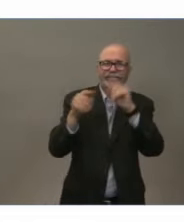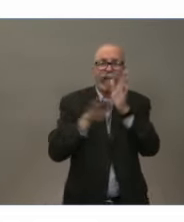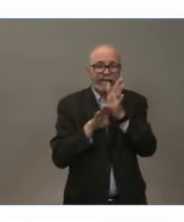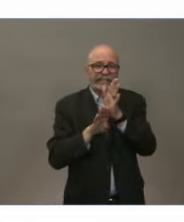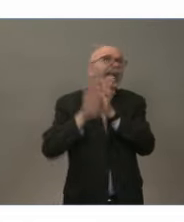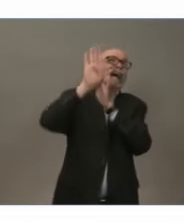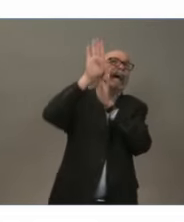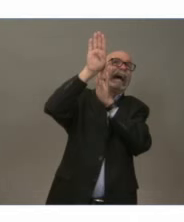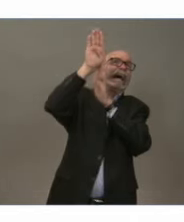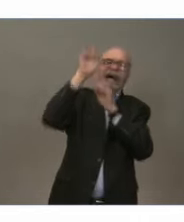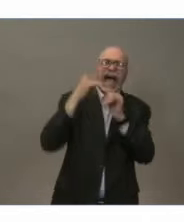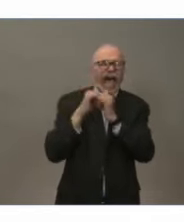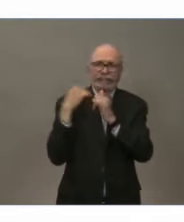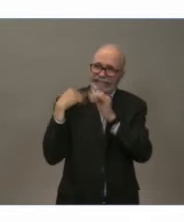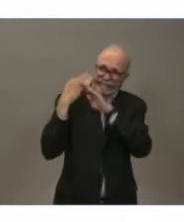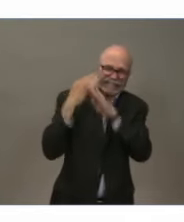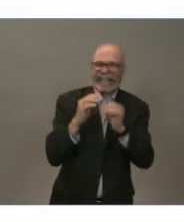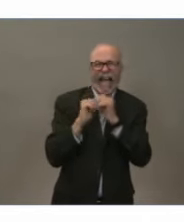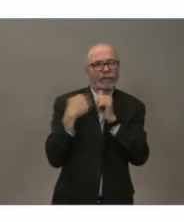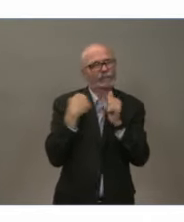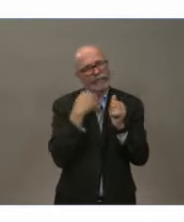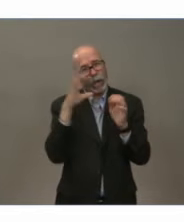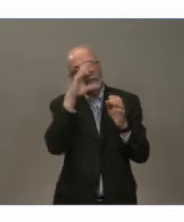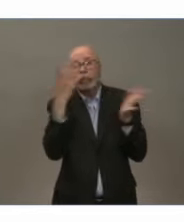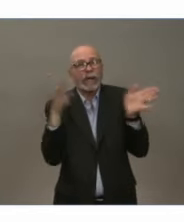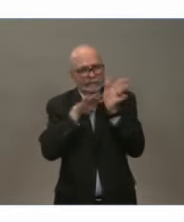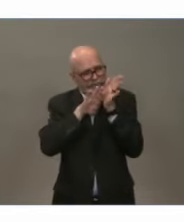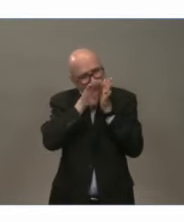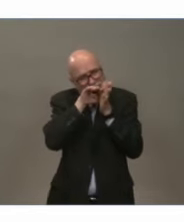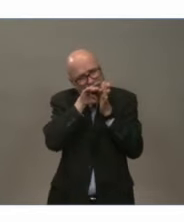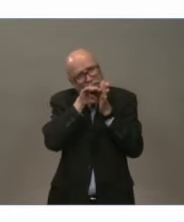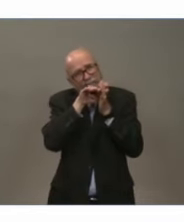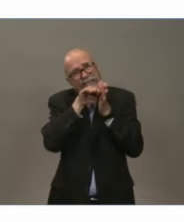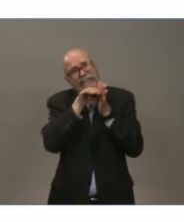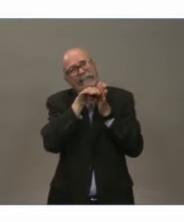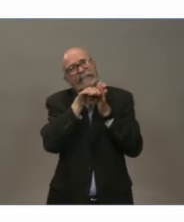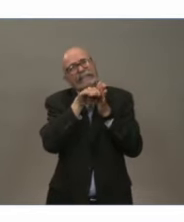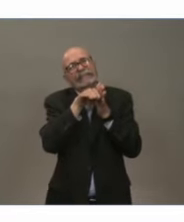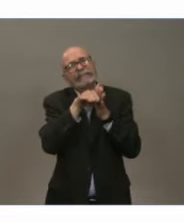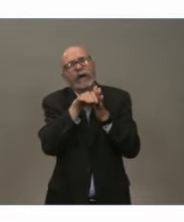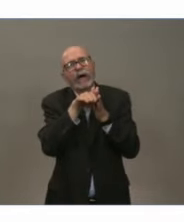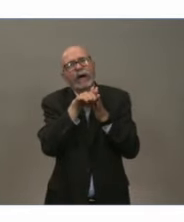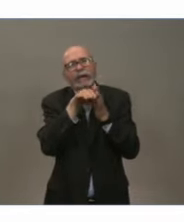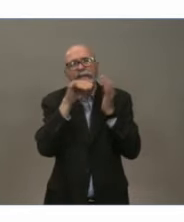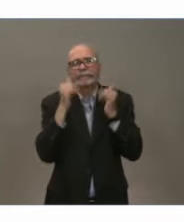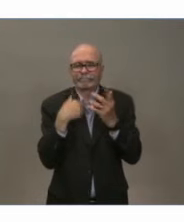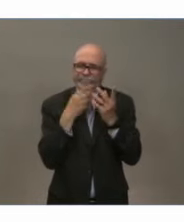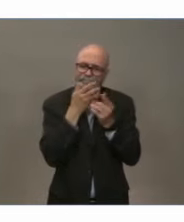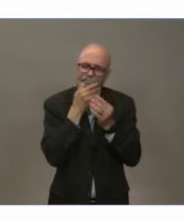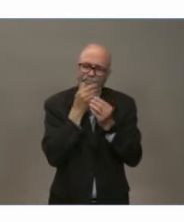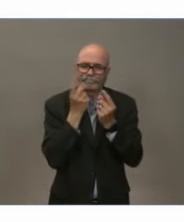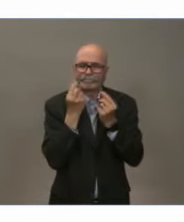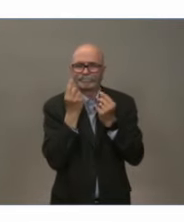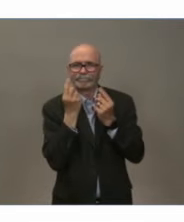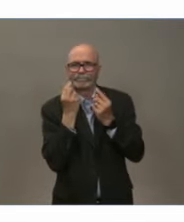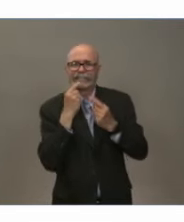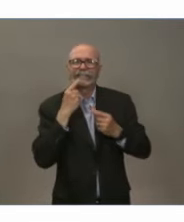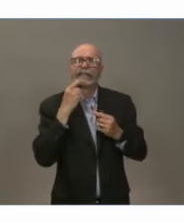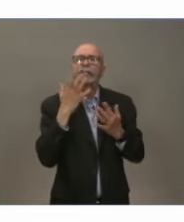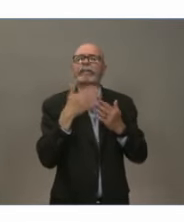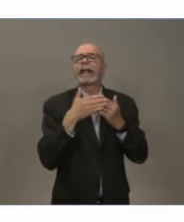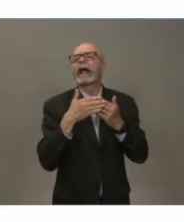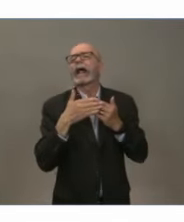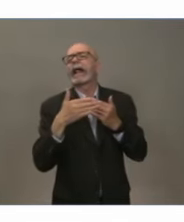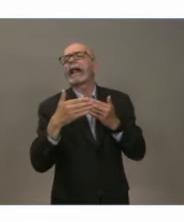and minimize the peak? Now we're starting to think about what we need to look at as we start to relax,